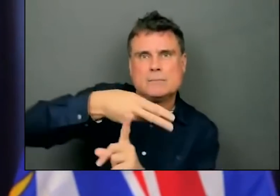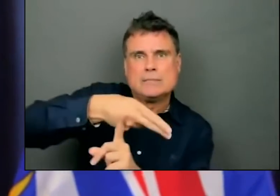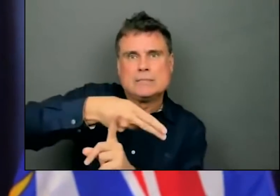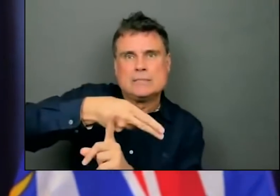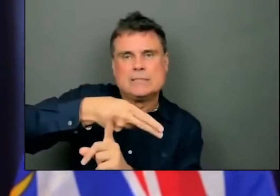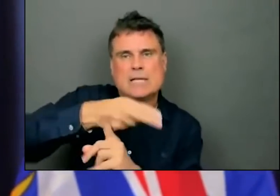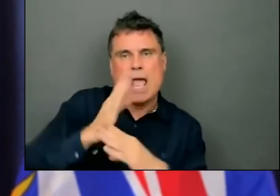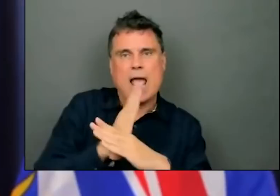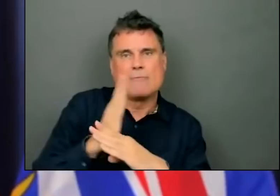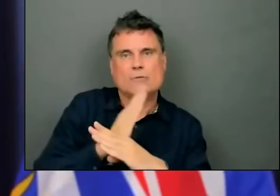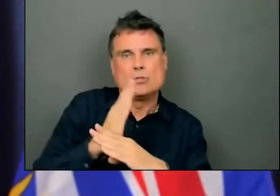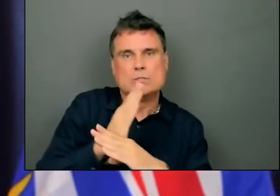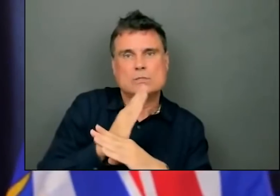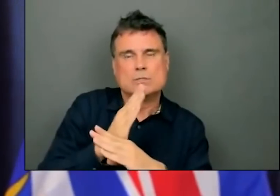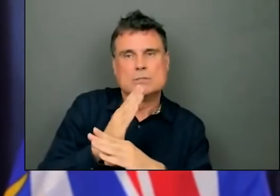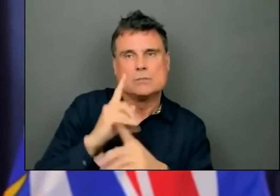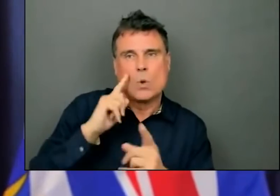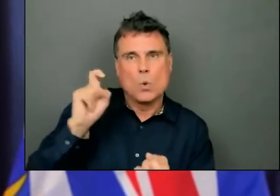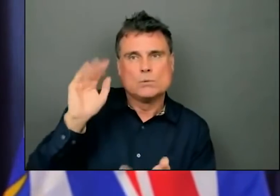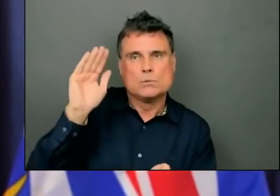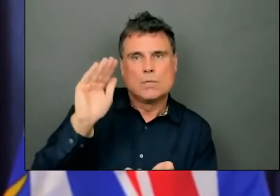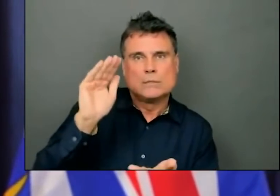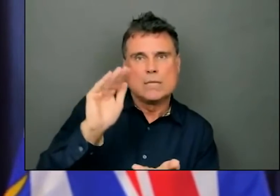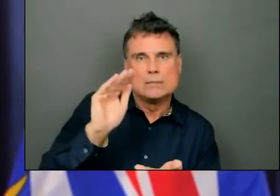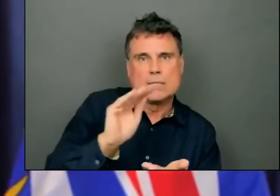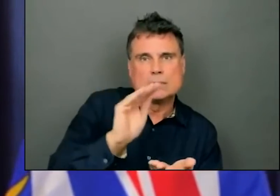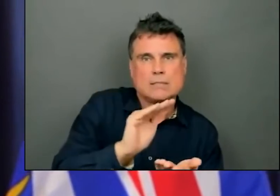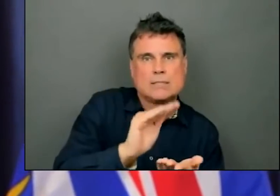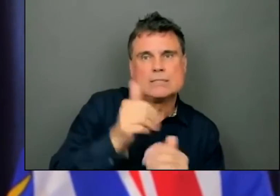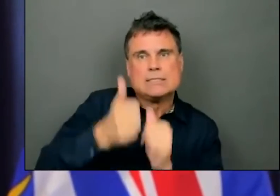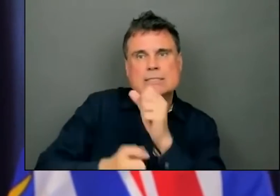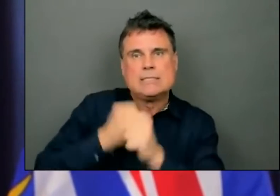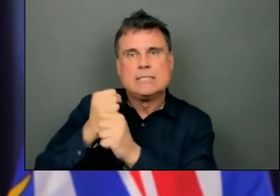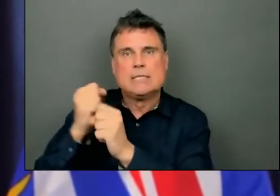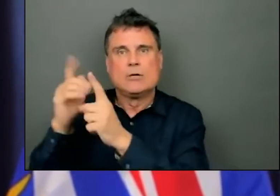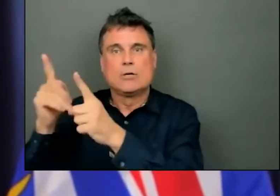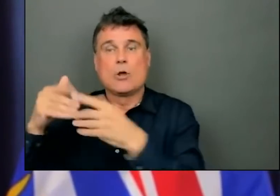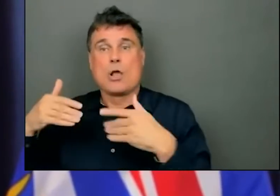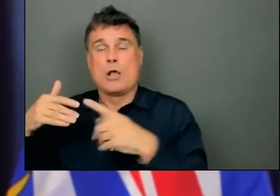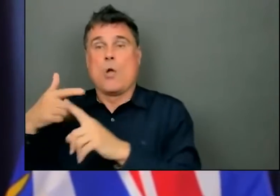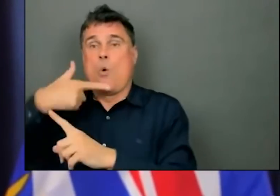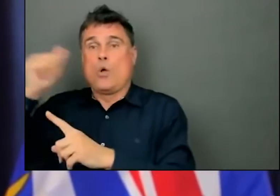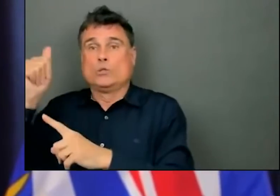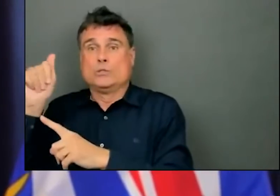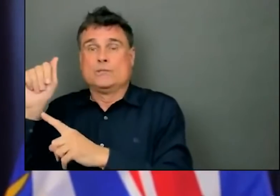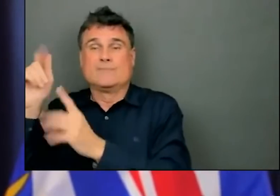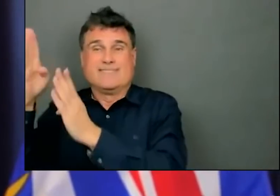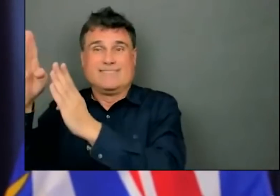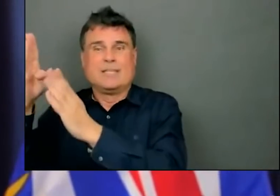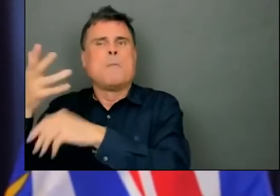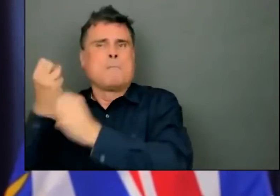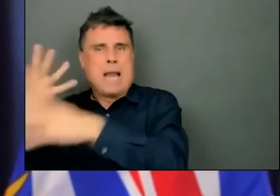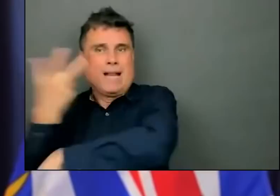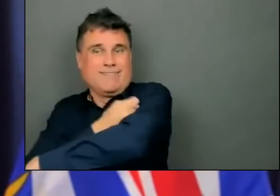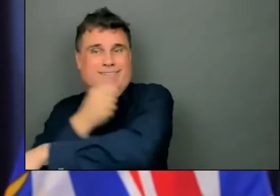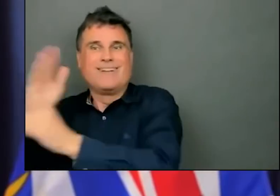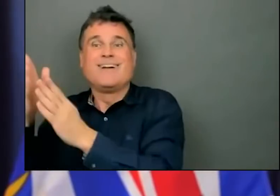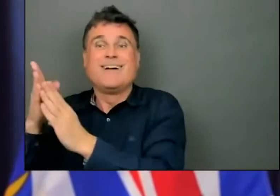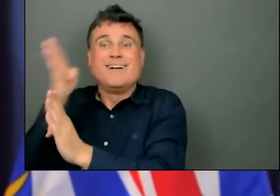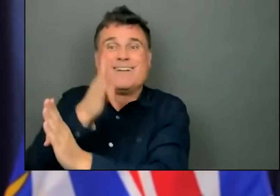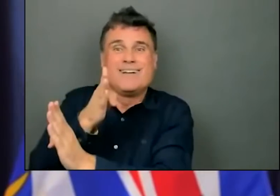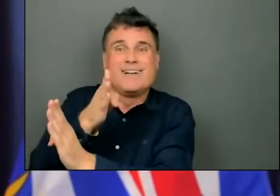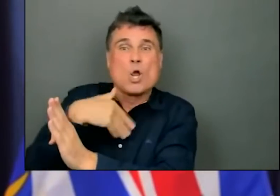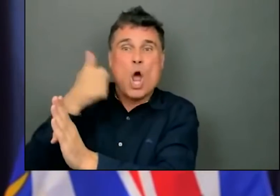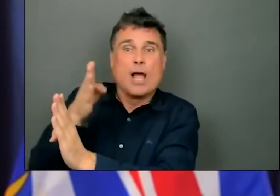then it declines every individual year cohort down to age 5. And the other thing we see in the numbers